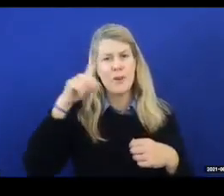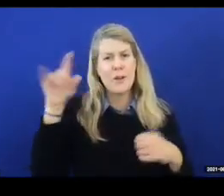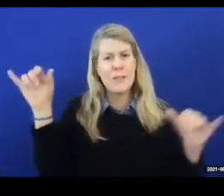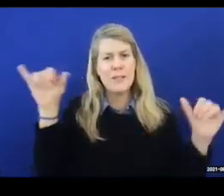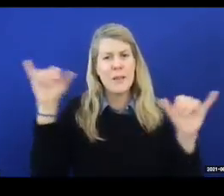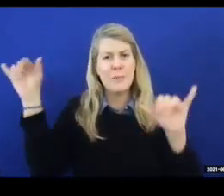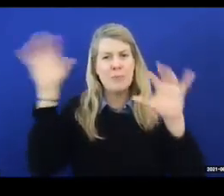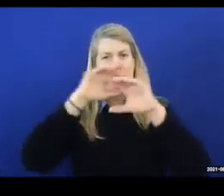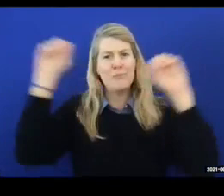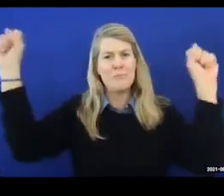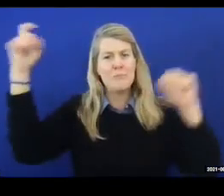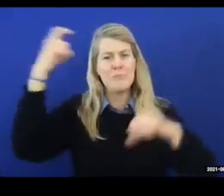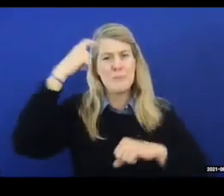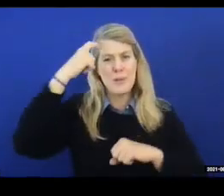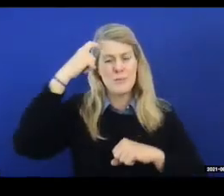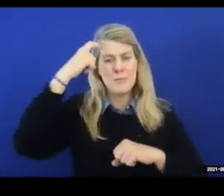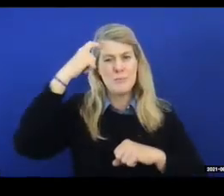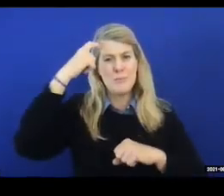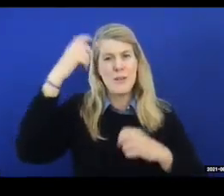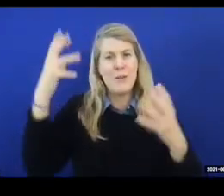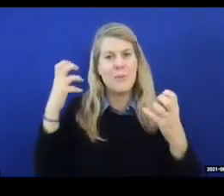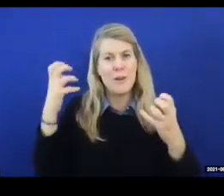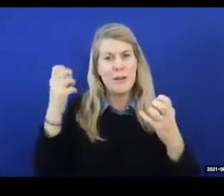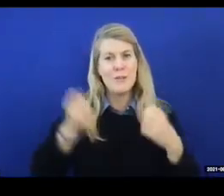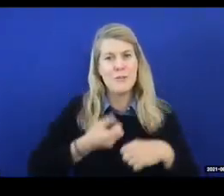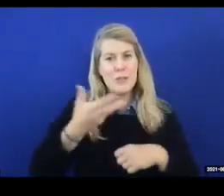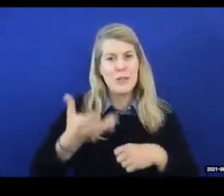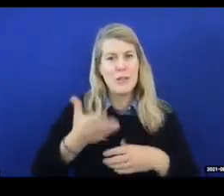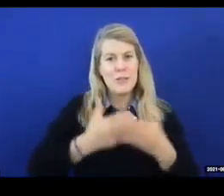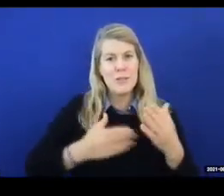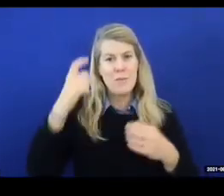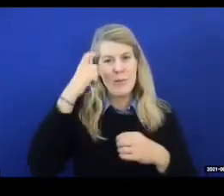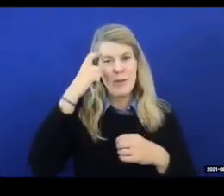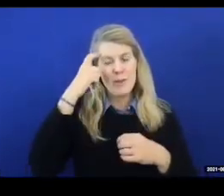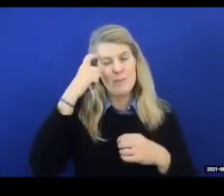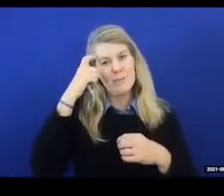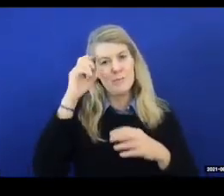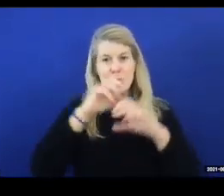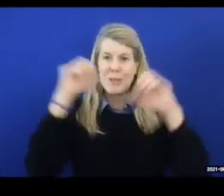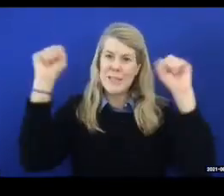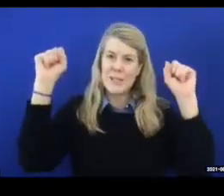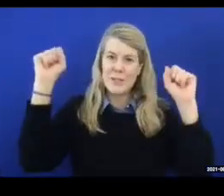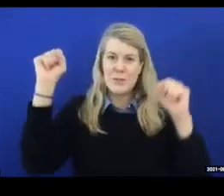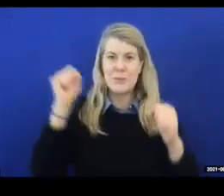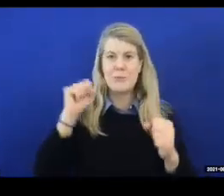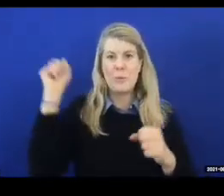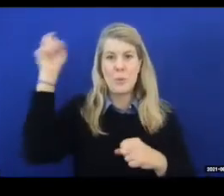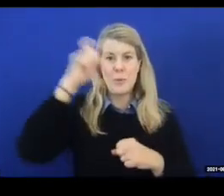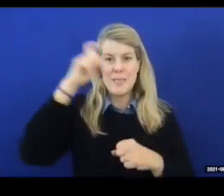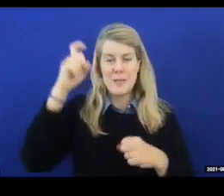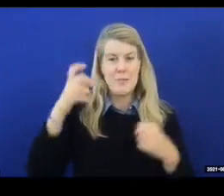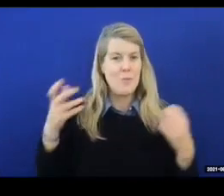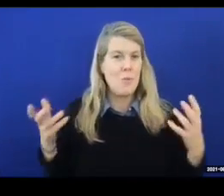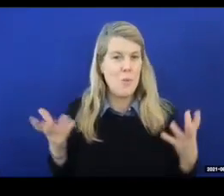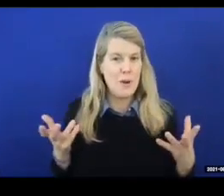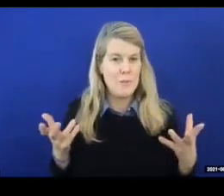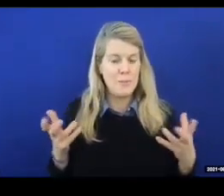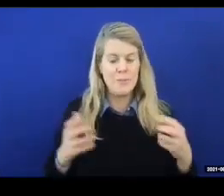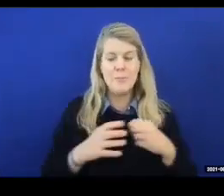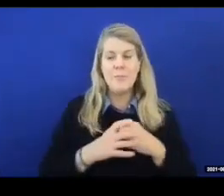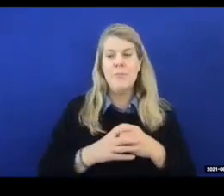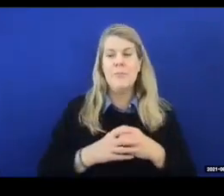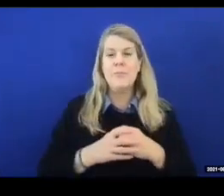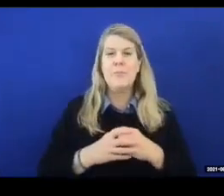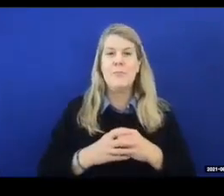presidential brain with very presidential thoughts that would like to share some presidential wisdom. My presidential wisdom is